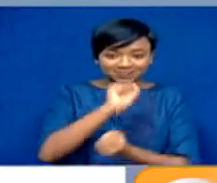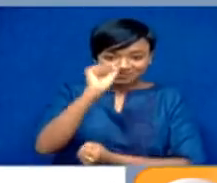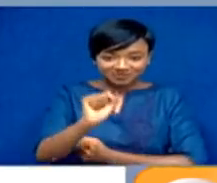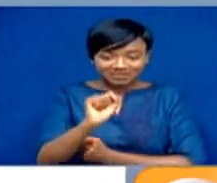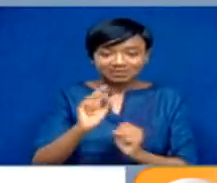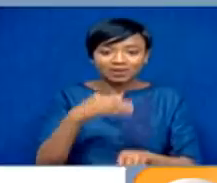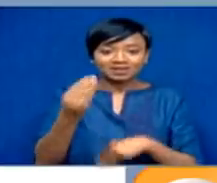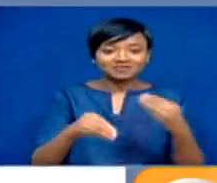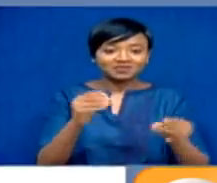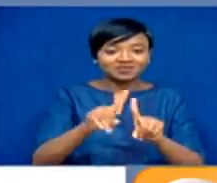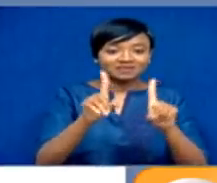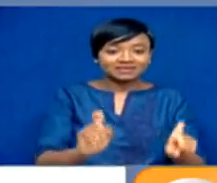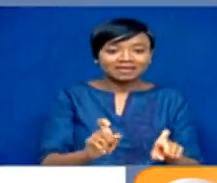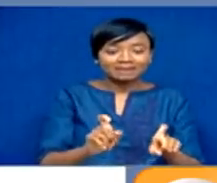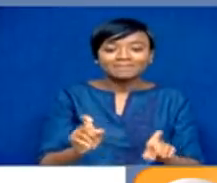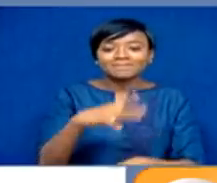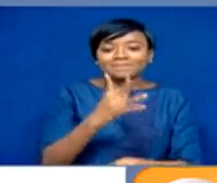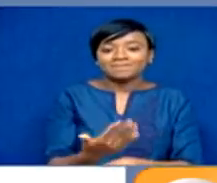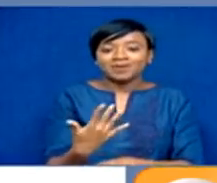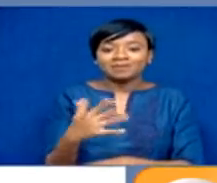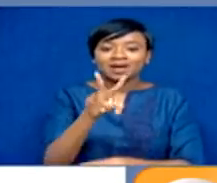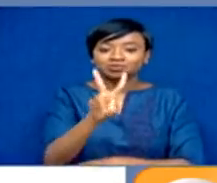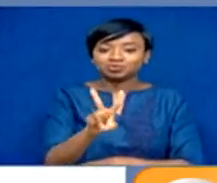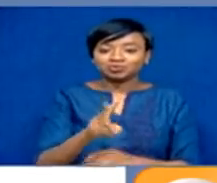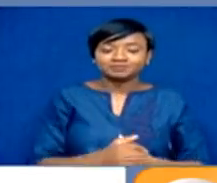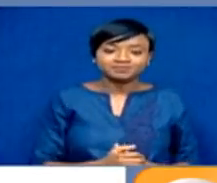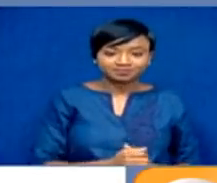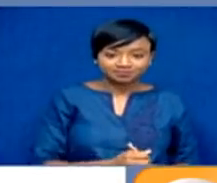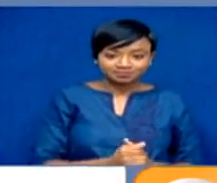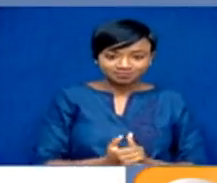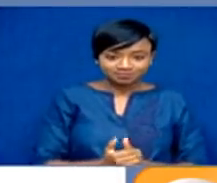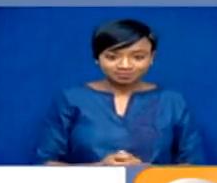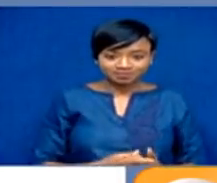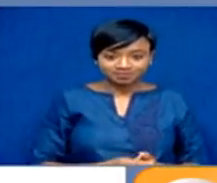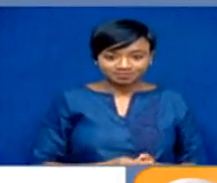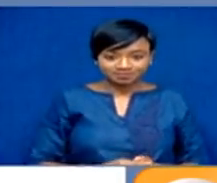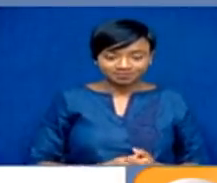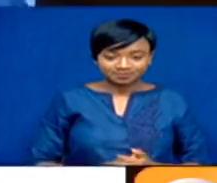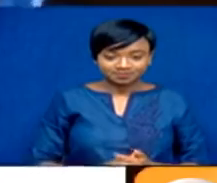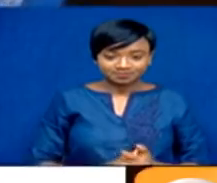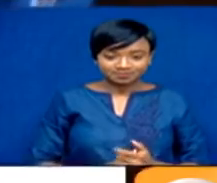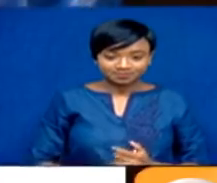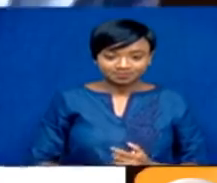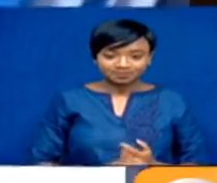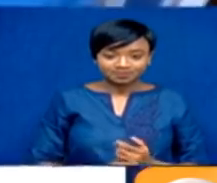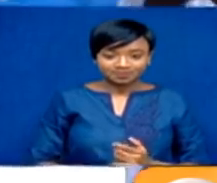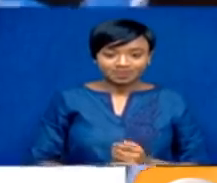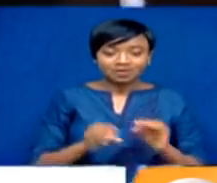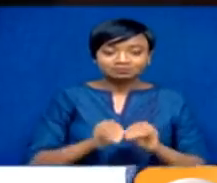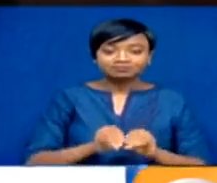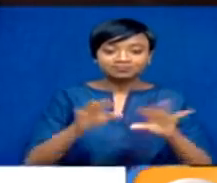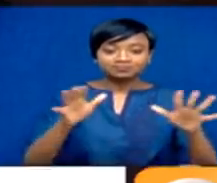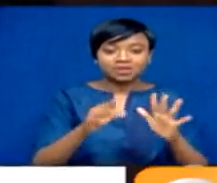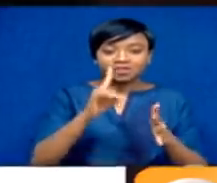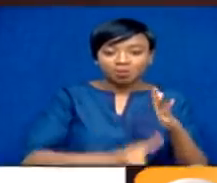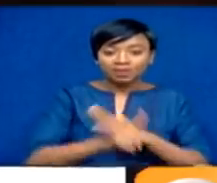administering English Paper 2 to students of Silibwete and Sitoito secondary schools in Molo via his WhatsApp group